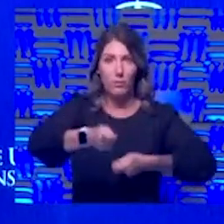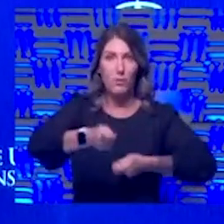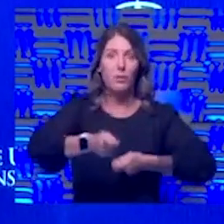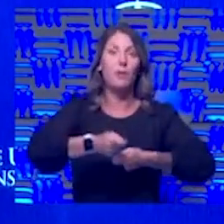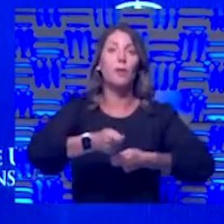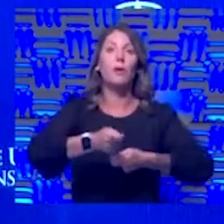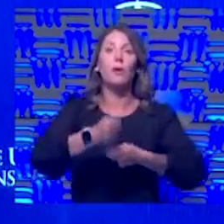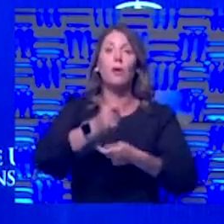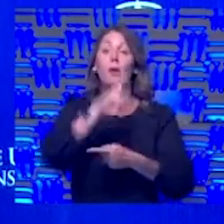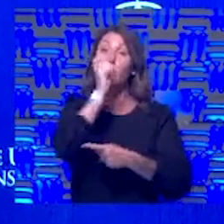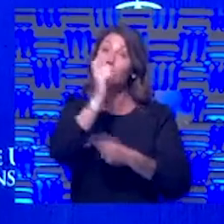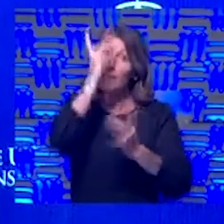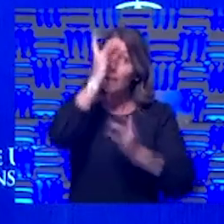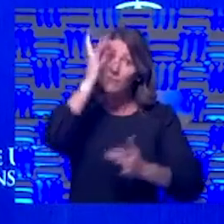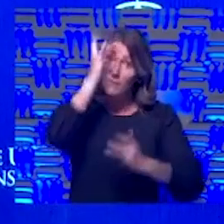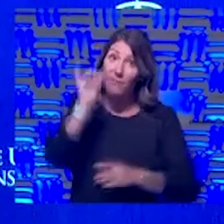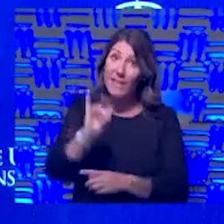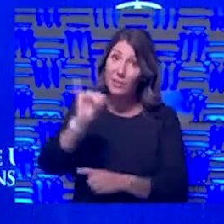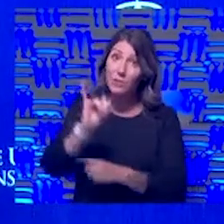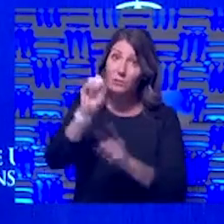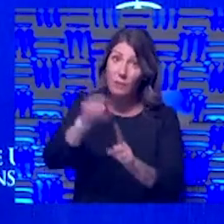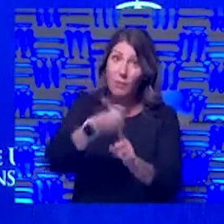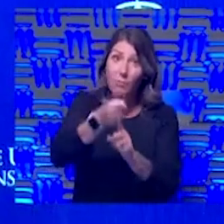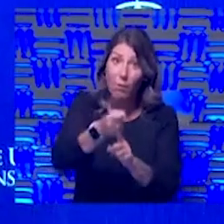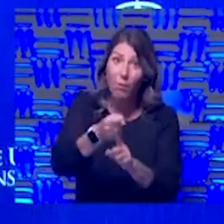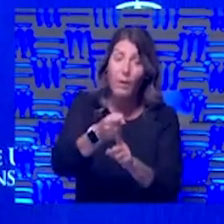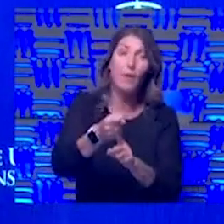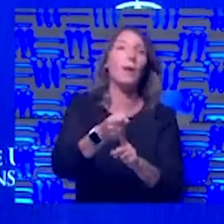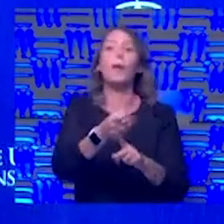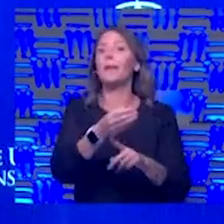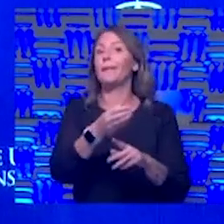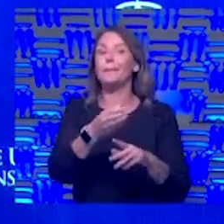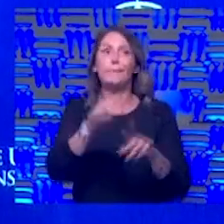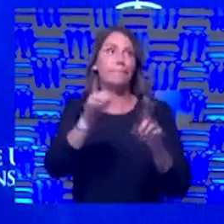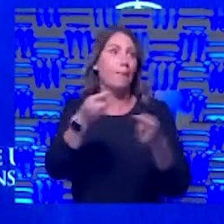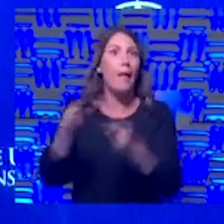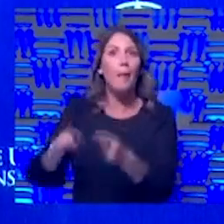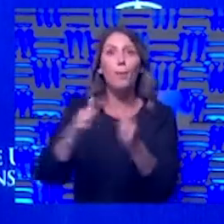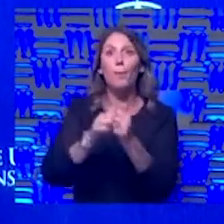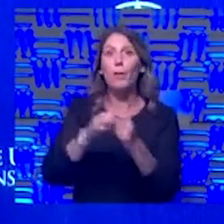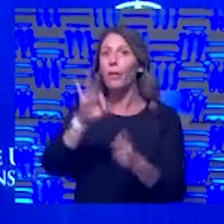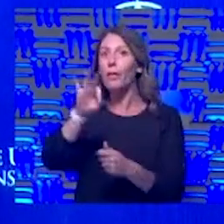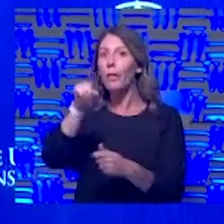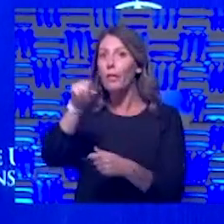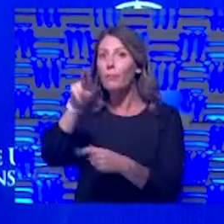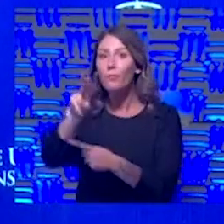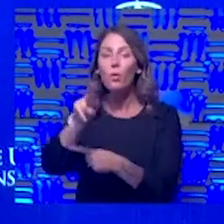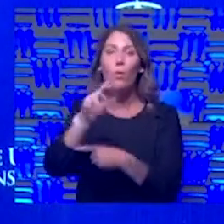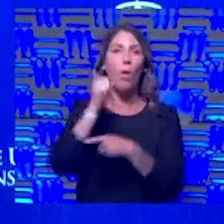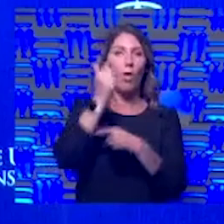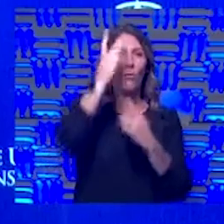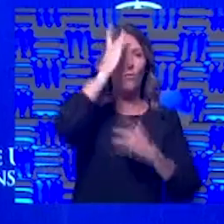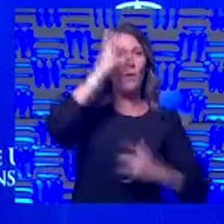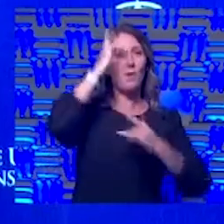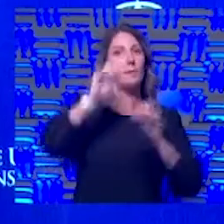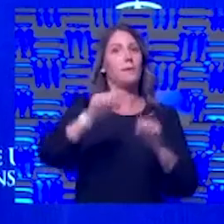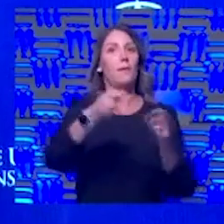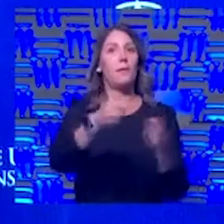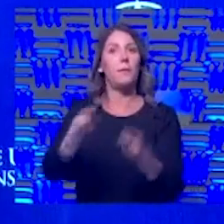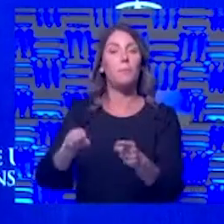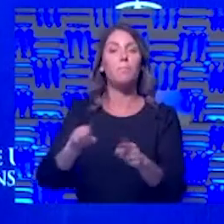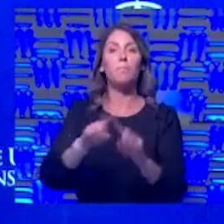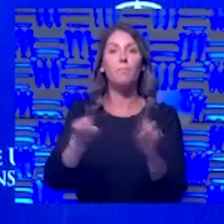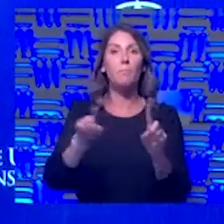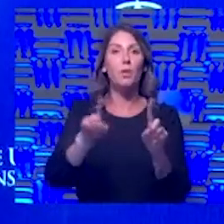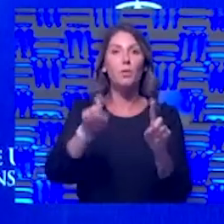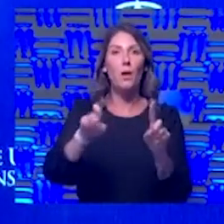it. And infections can do that. And that can happen with influenza, that can happen with other viruses as well. But